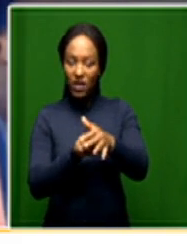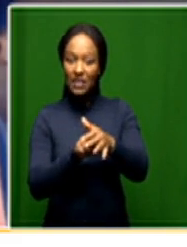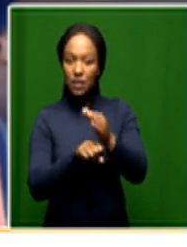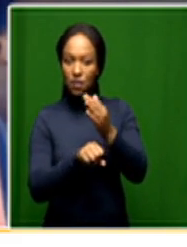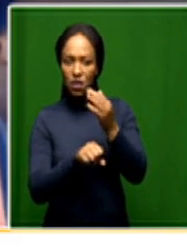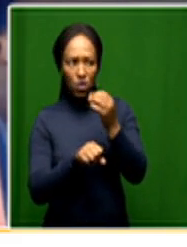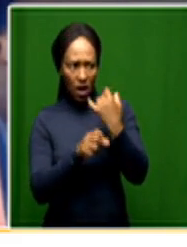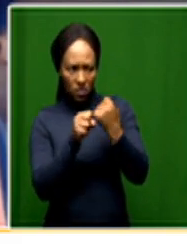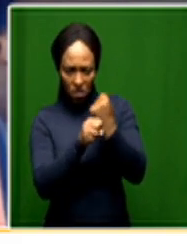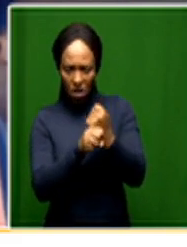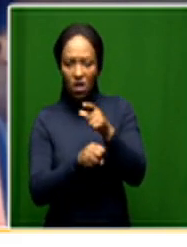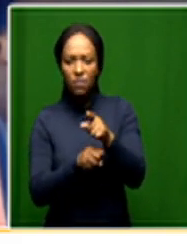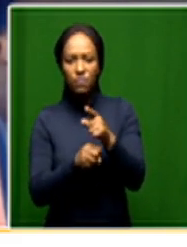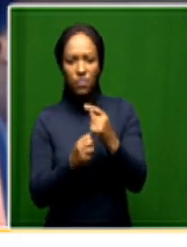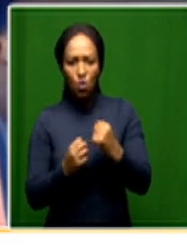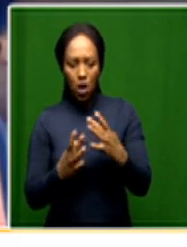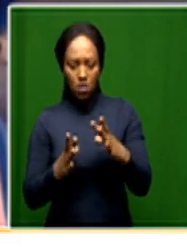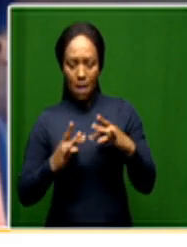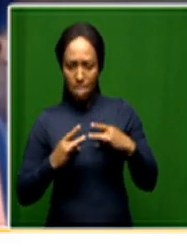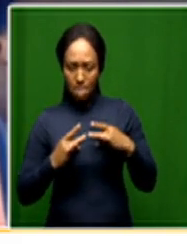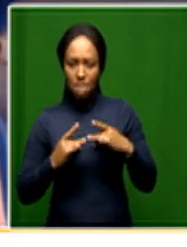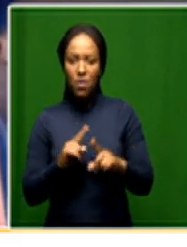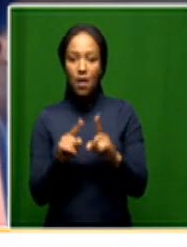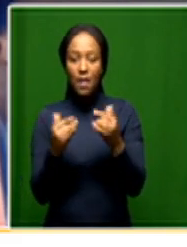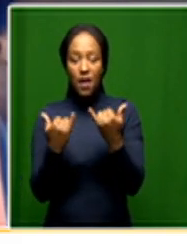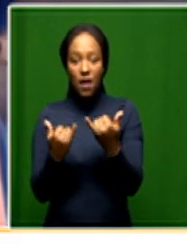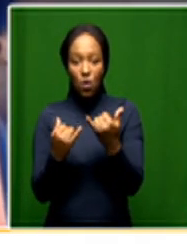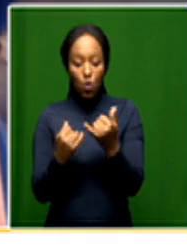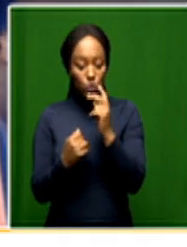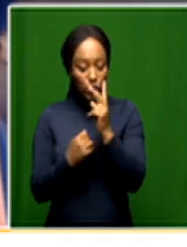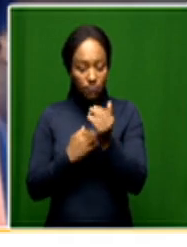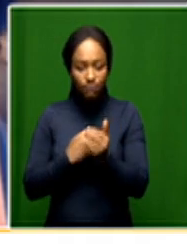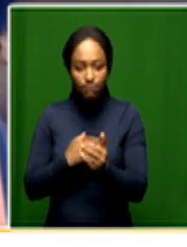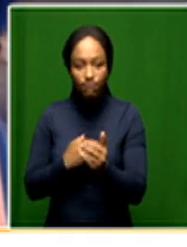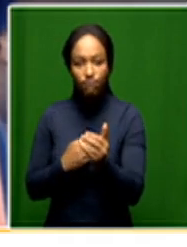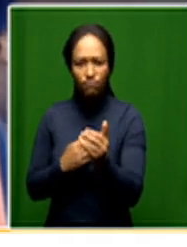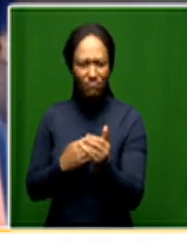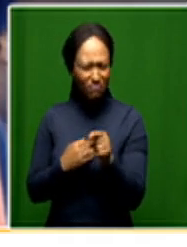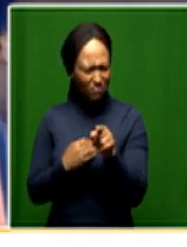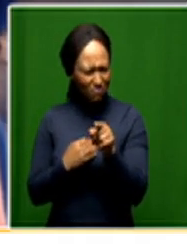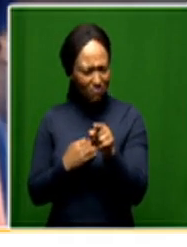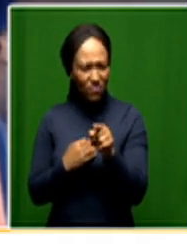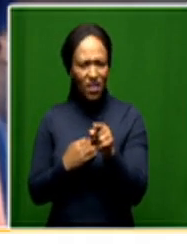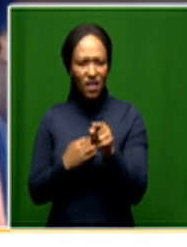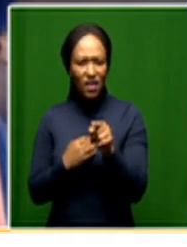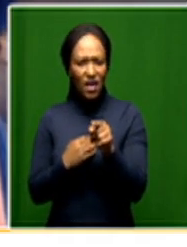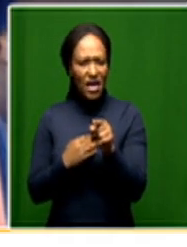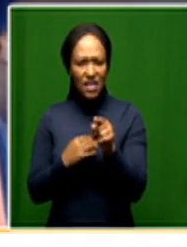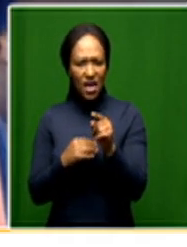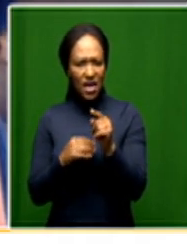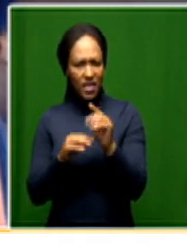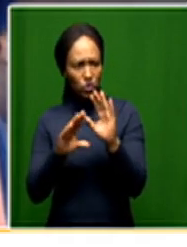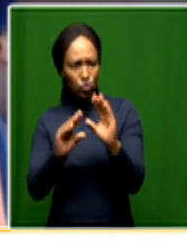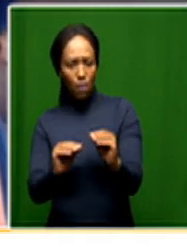the first COVID that came through and you've been infected, but I suppose it's trying to see if or how this kind of stops you